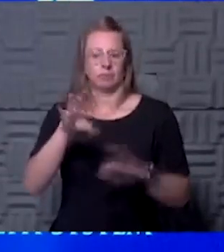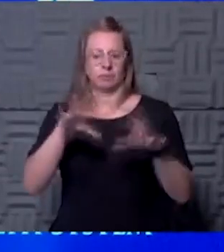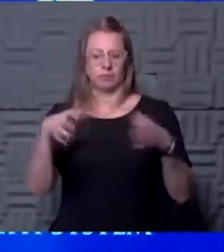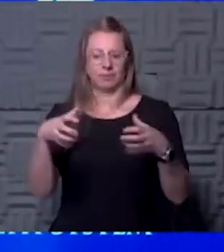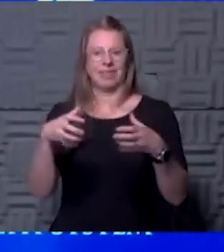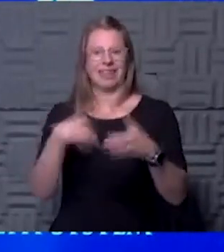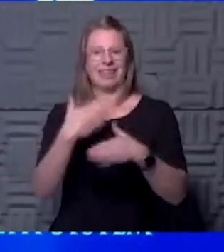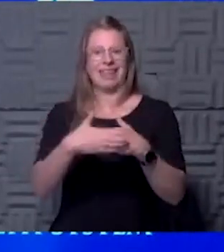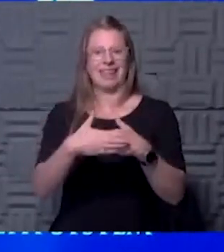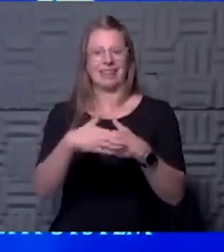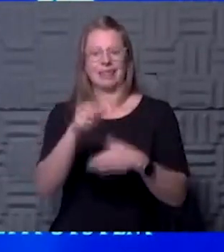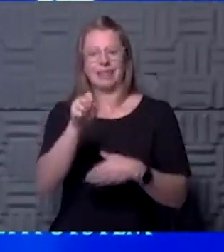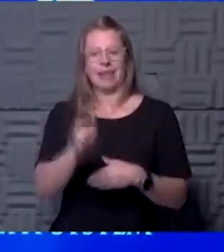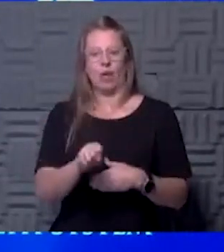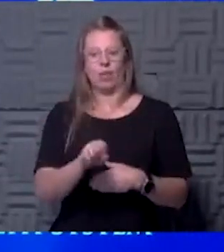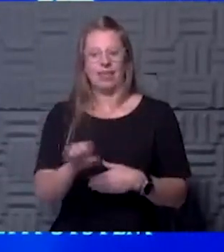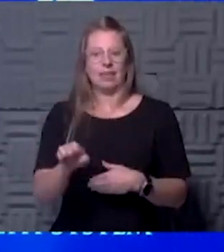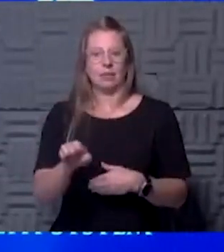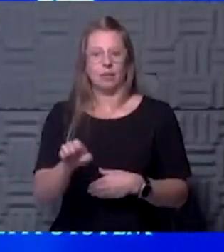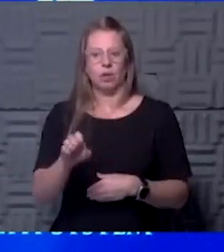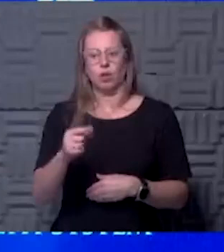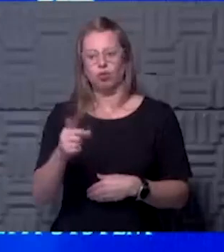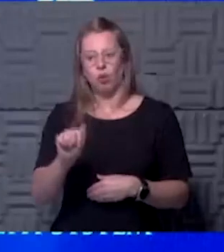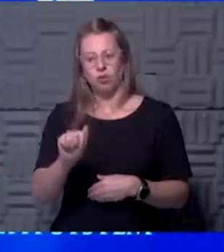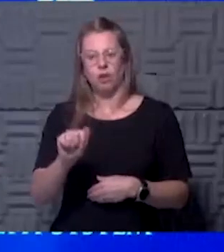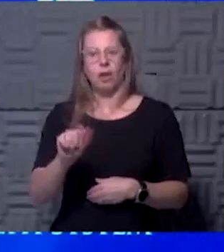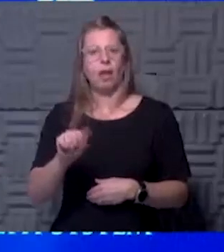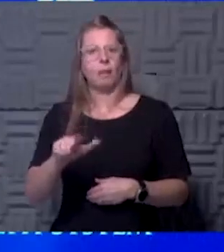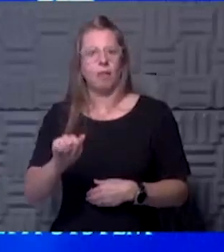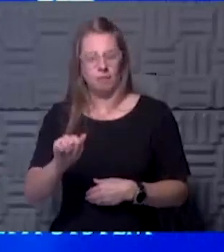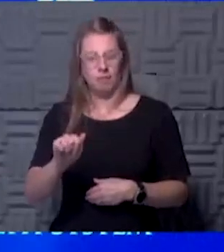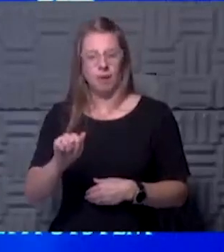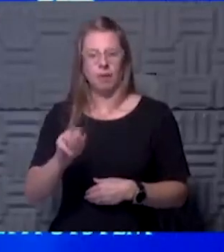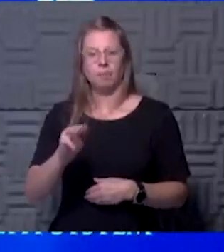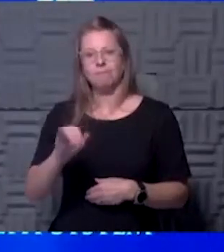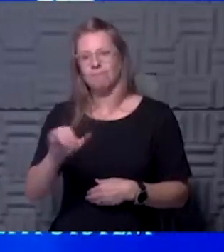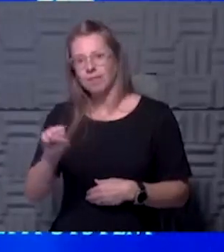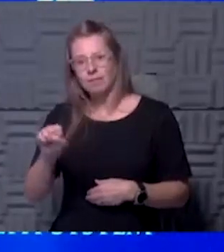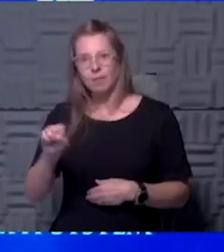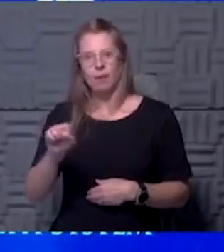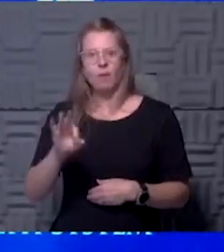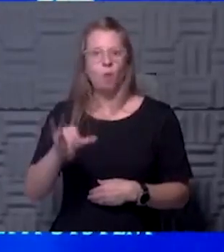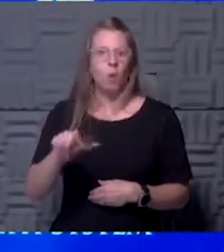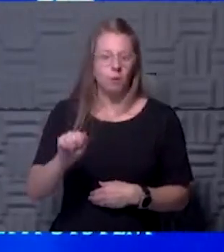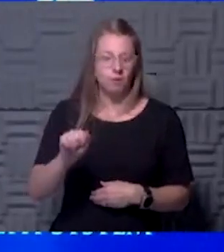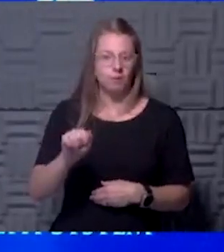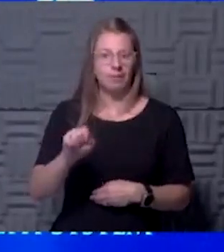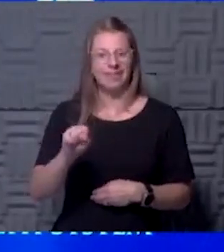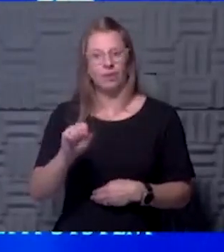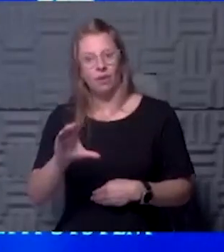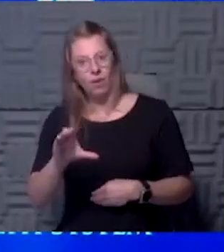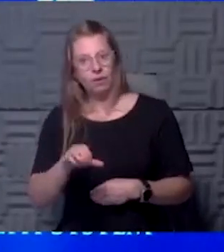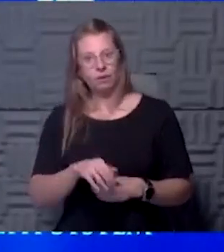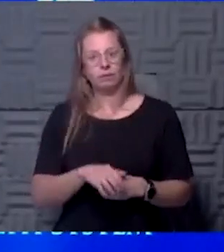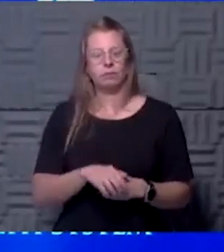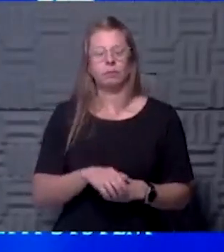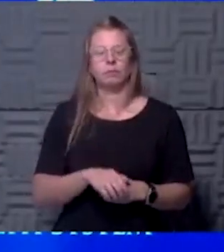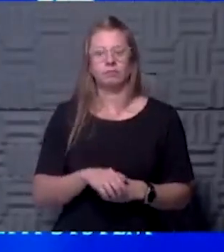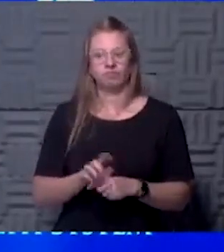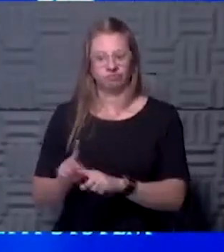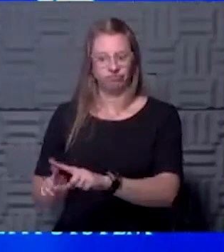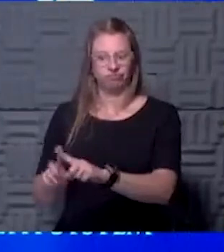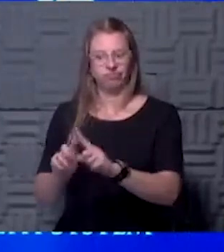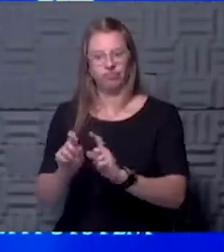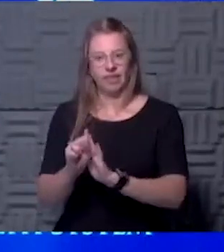next Southeast, meaning Georgia, Alabama, Mississippi, Florida, South Carolina. And the reason is that